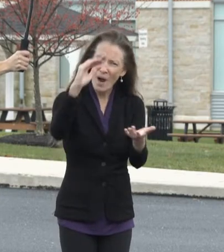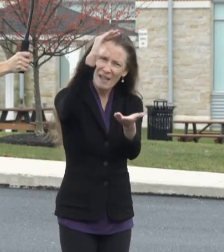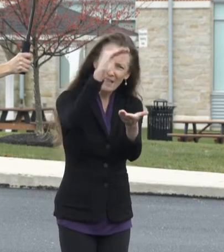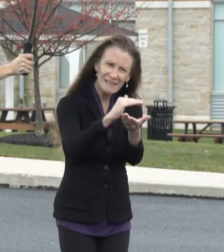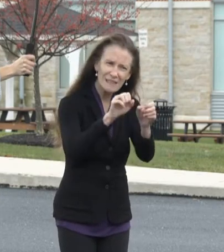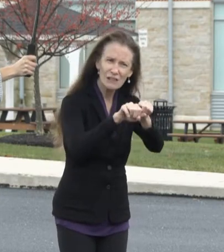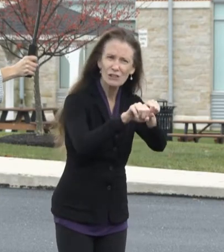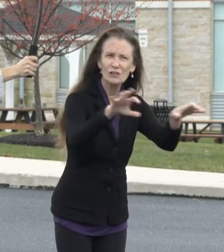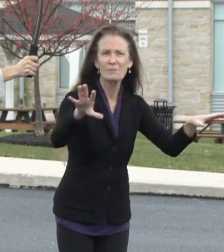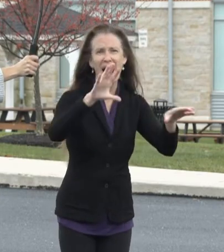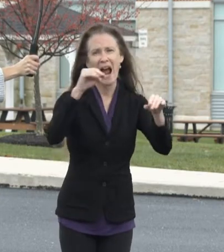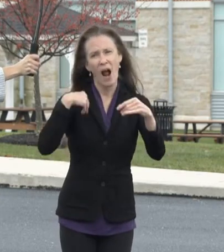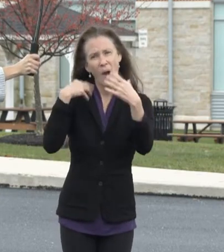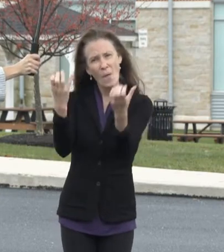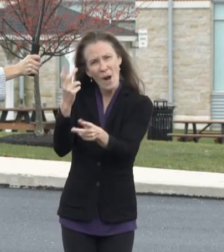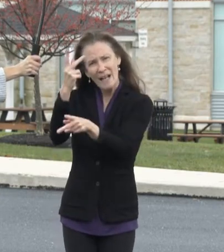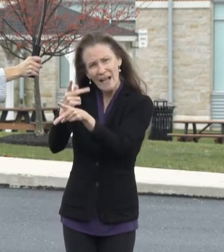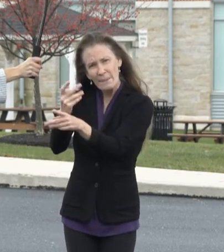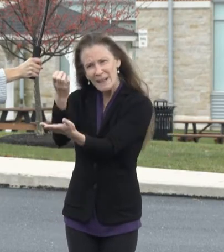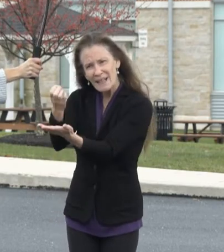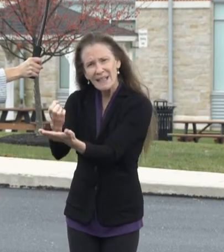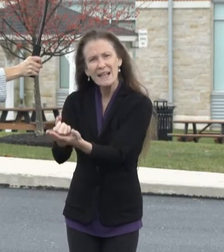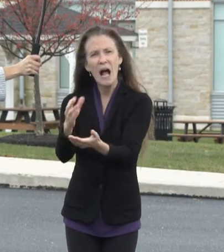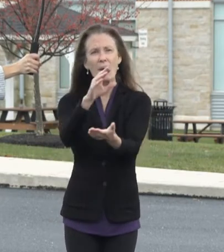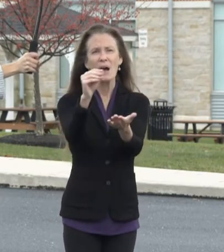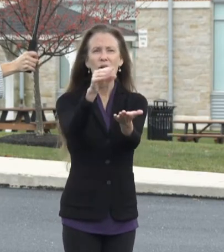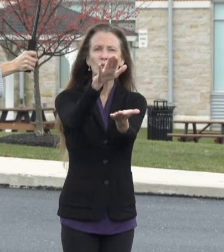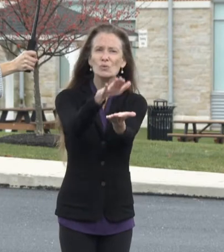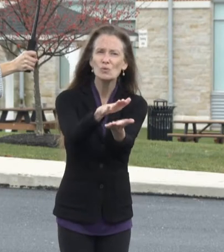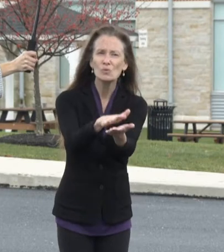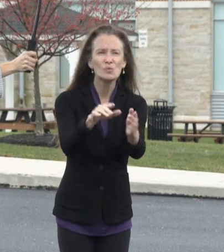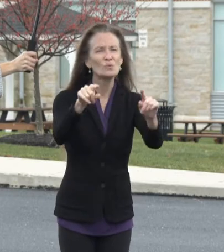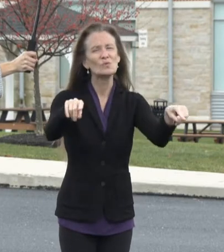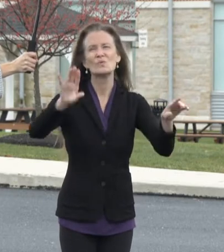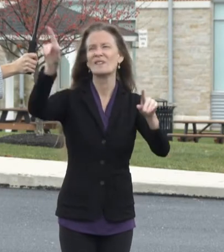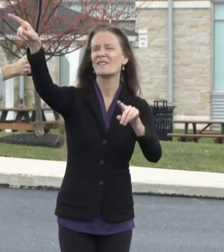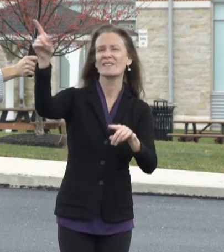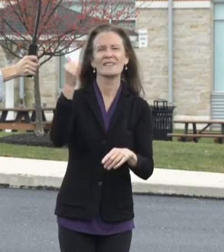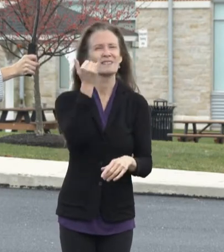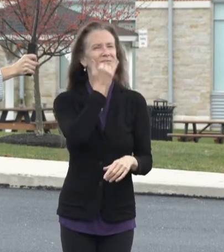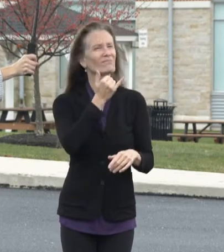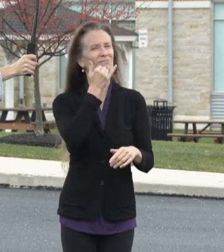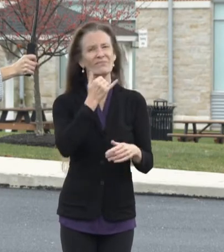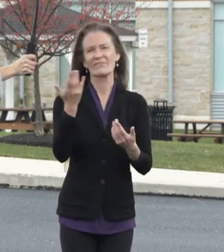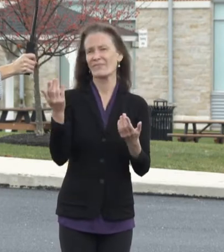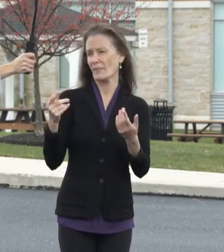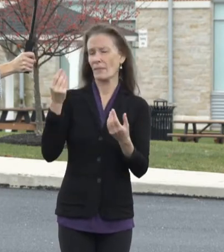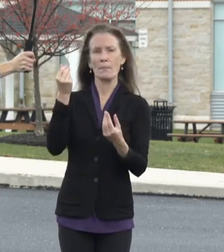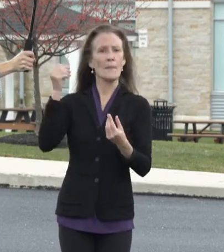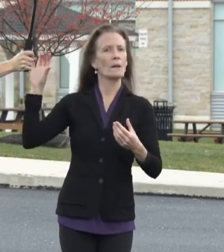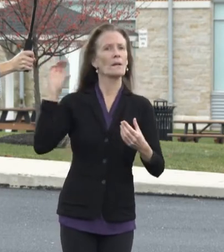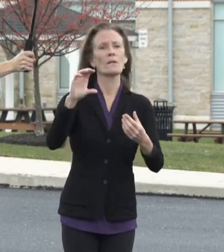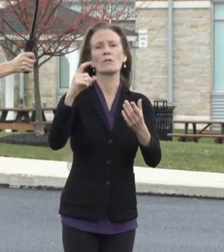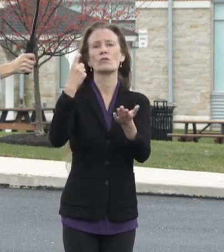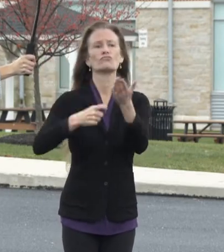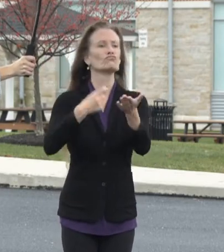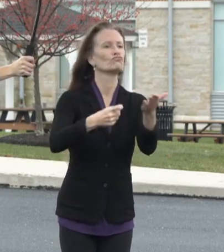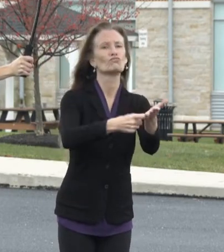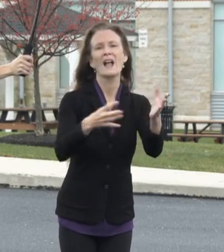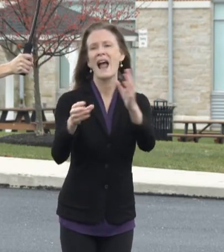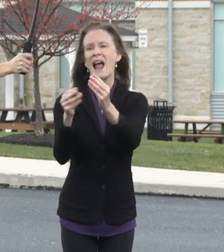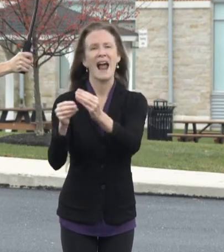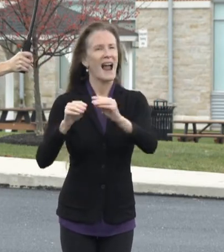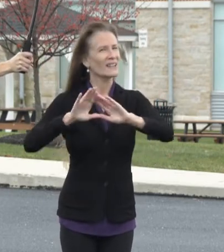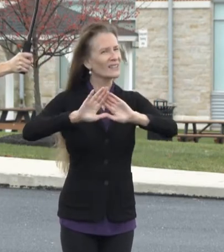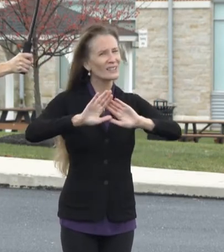schools, this is the wrong time to unnecessarily burden states with additional costs. Not only will this cost sharing